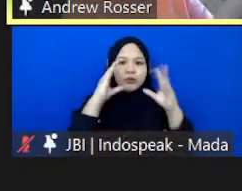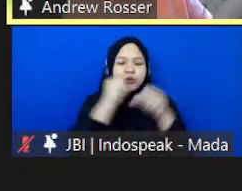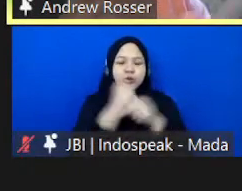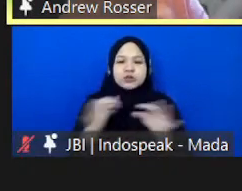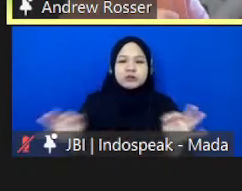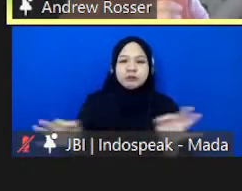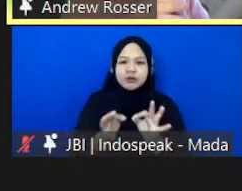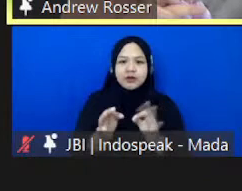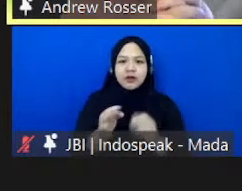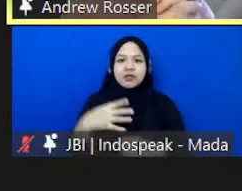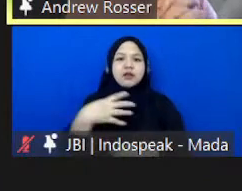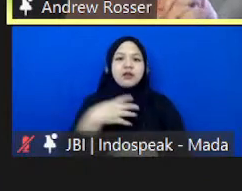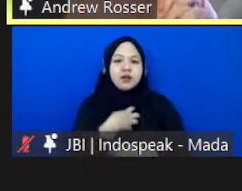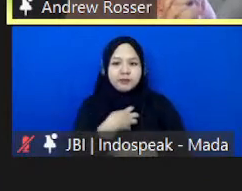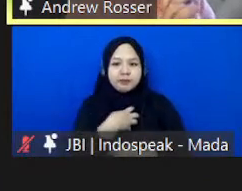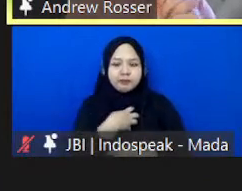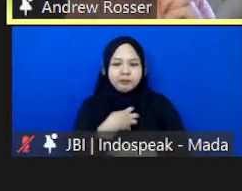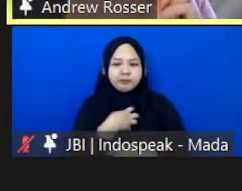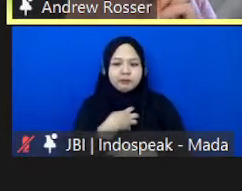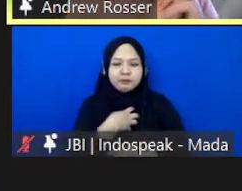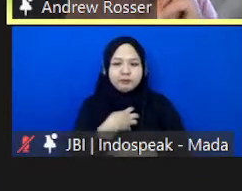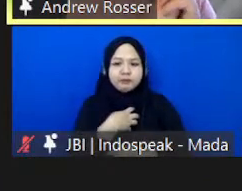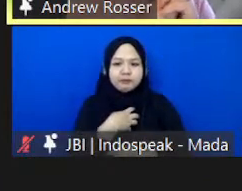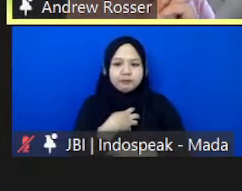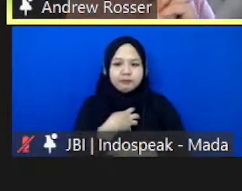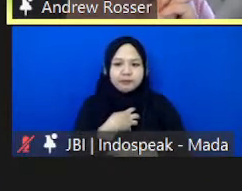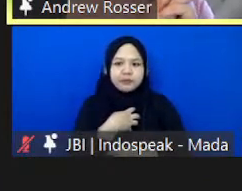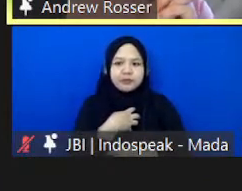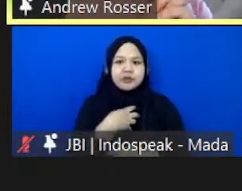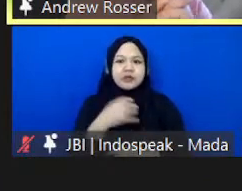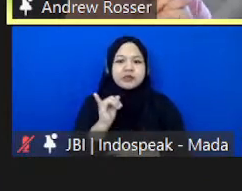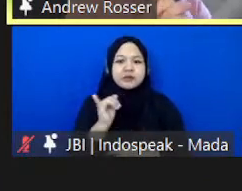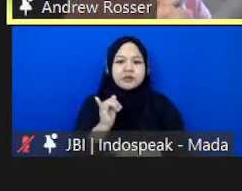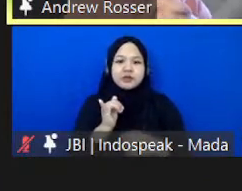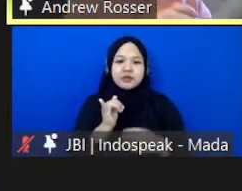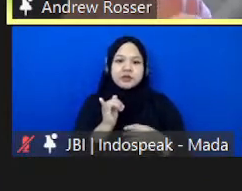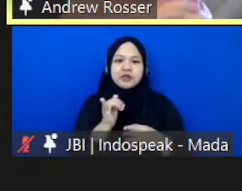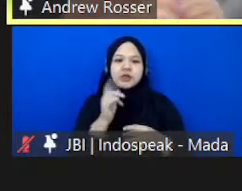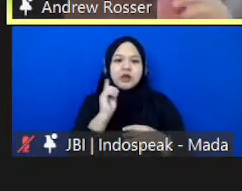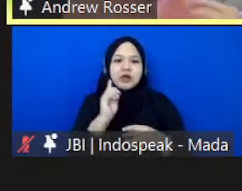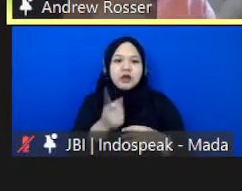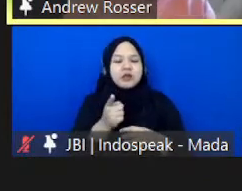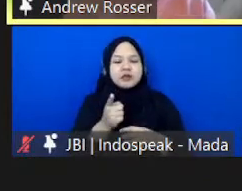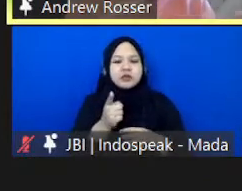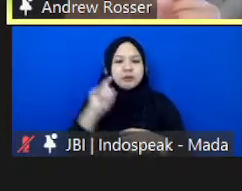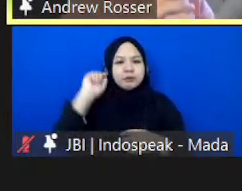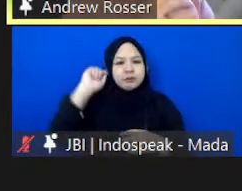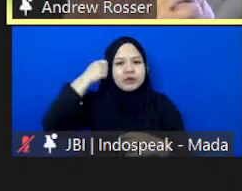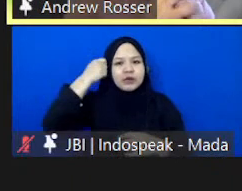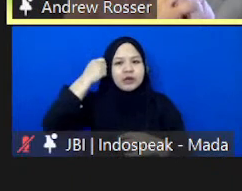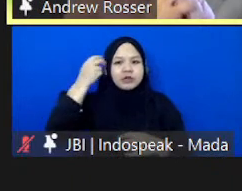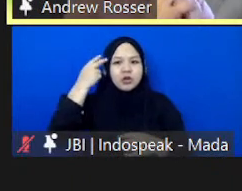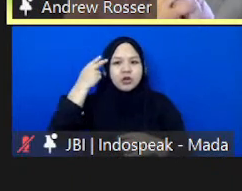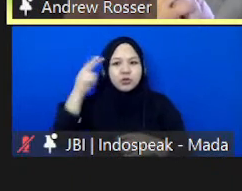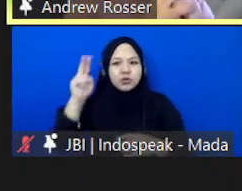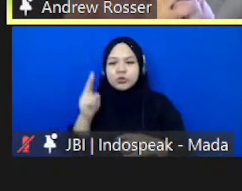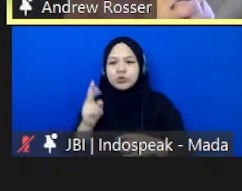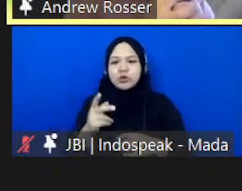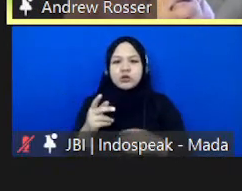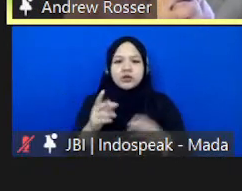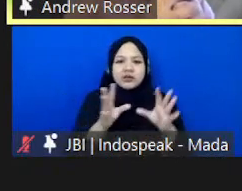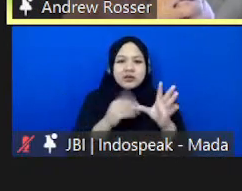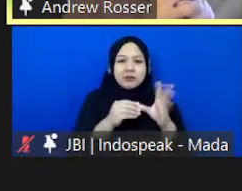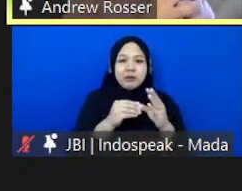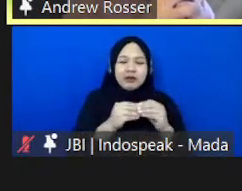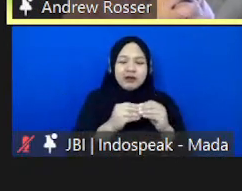For instance, it's introduced pictorial warnings on cigarette packets. The written warning that goes on cigarette packets has